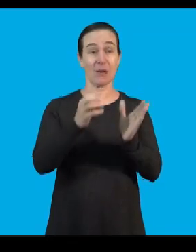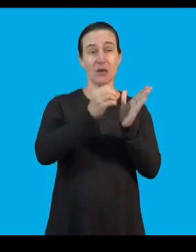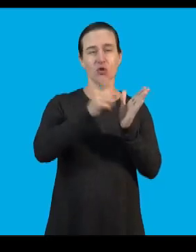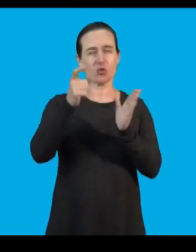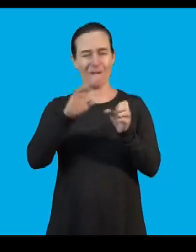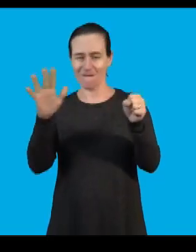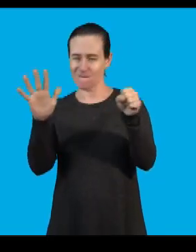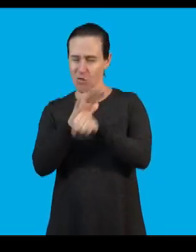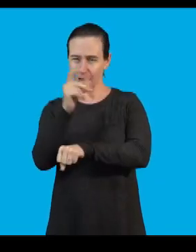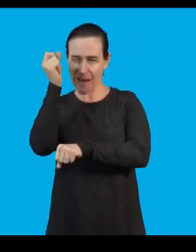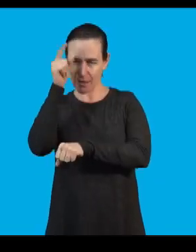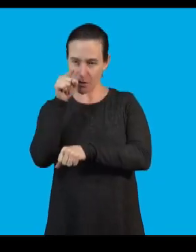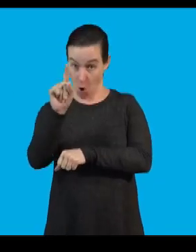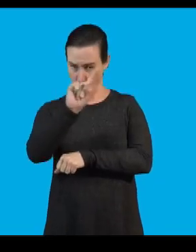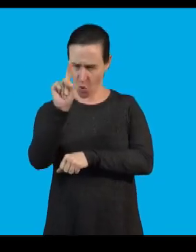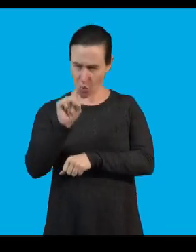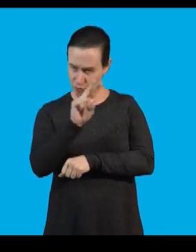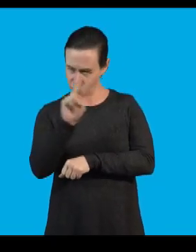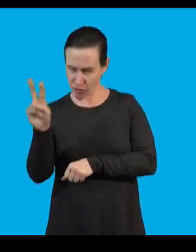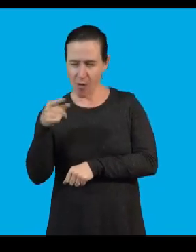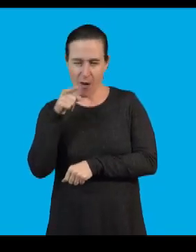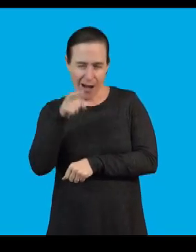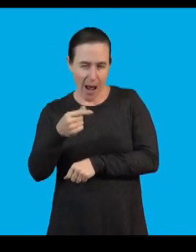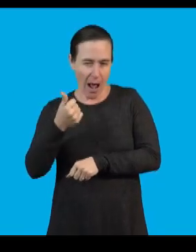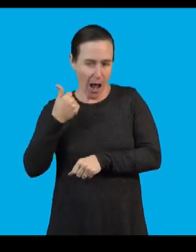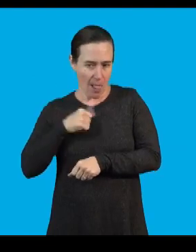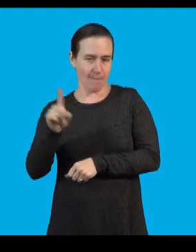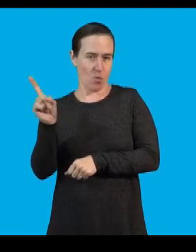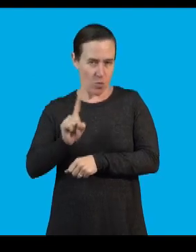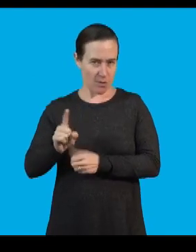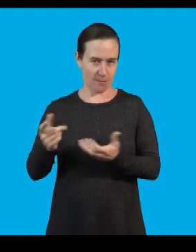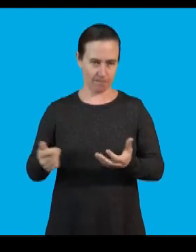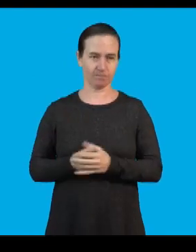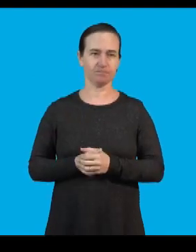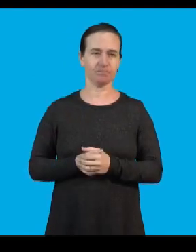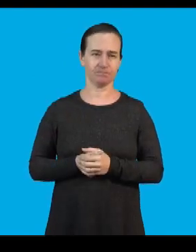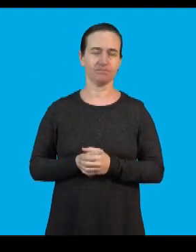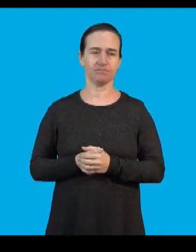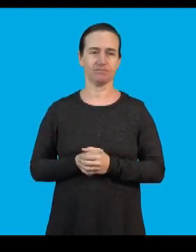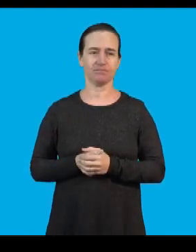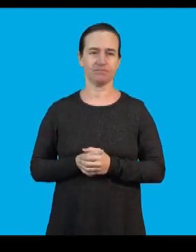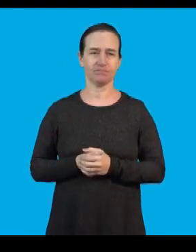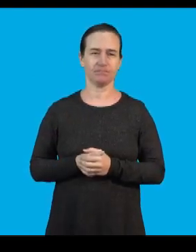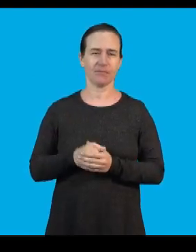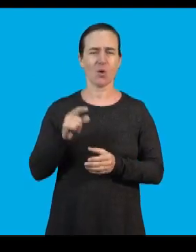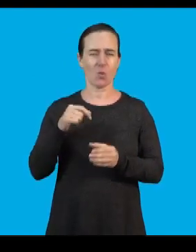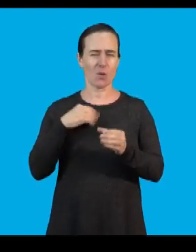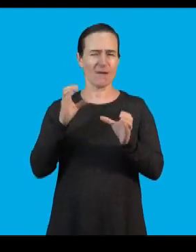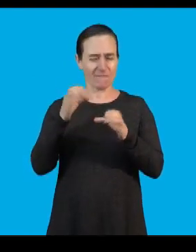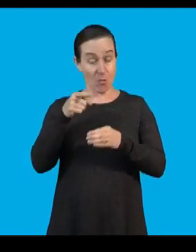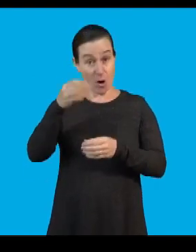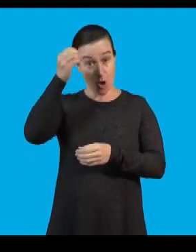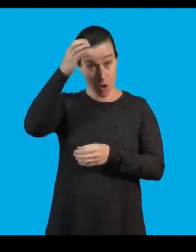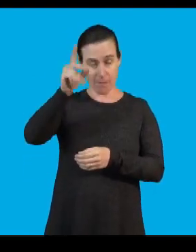the question and the instruction keyword in that question. So let's look at the concepts, right, that we're